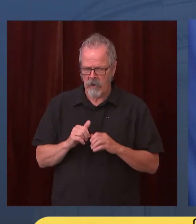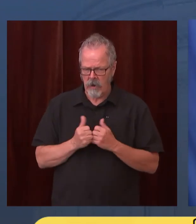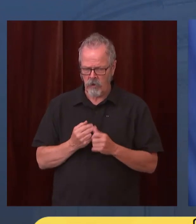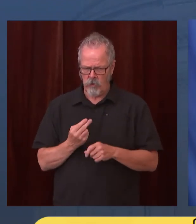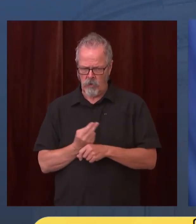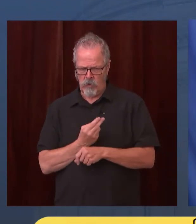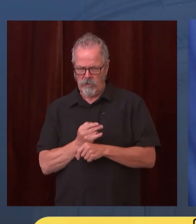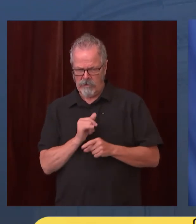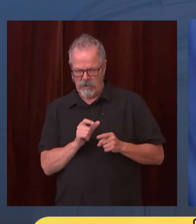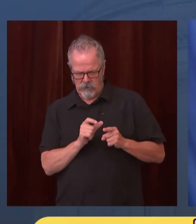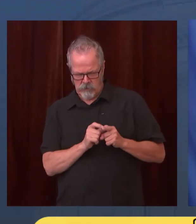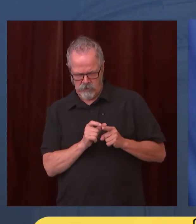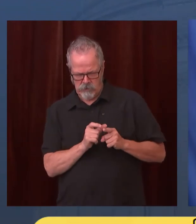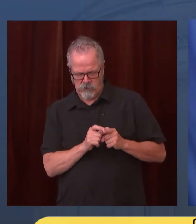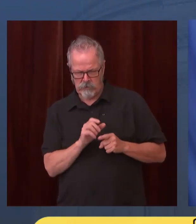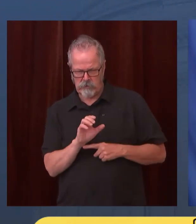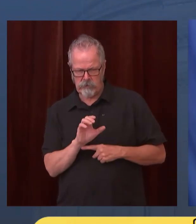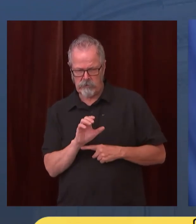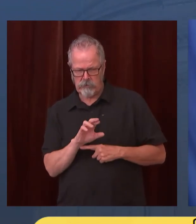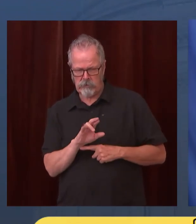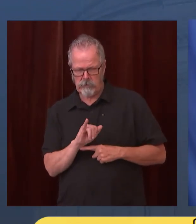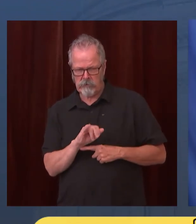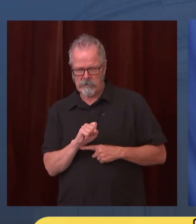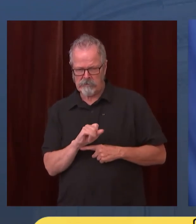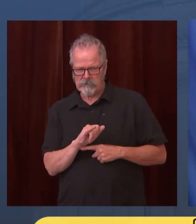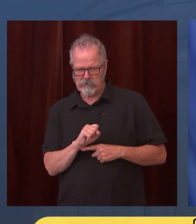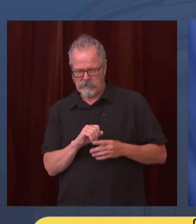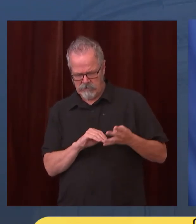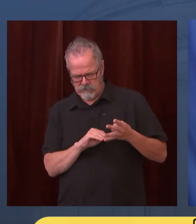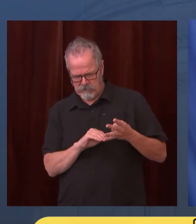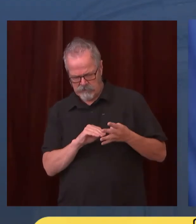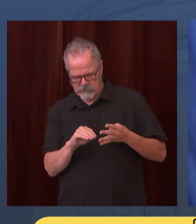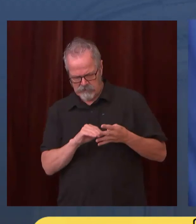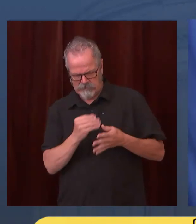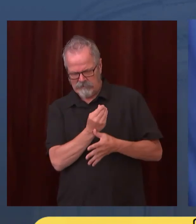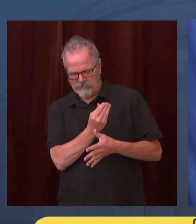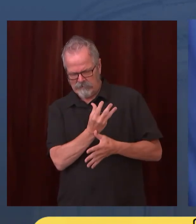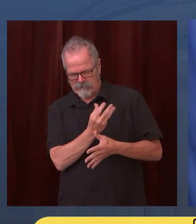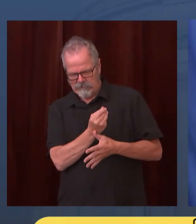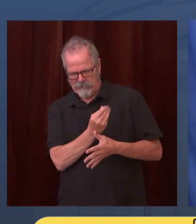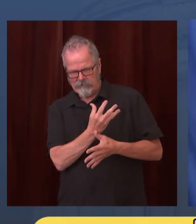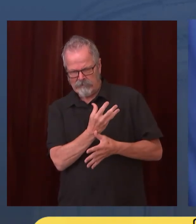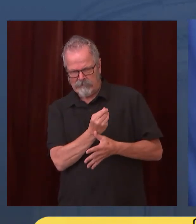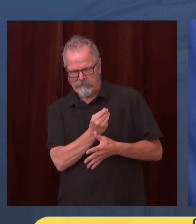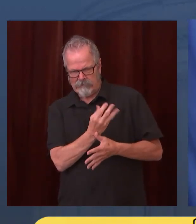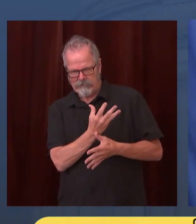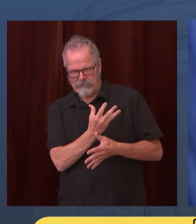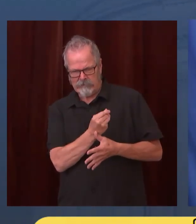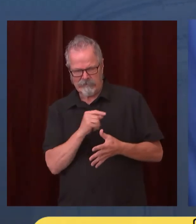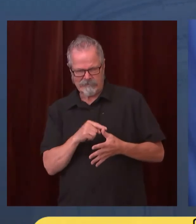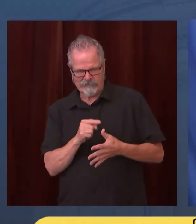because that nomenclature is really important. And we're not there yet, and we certainly don't want to ever get there.